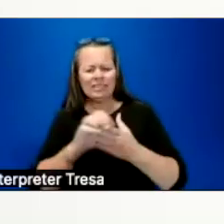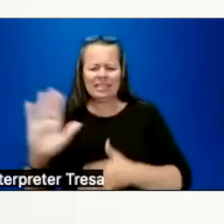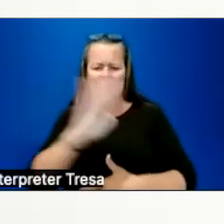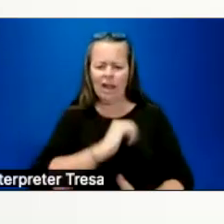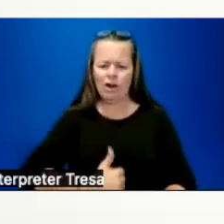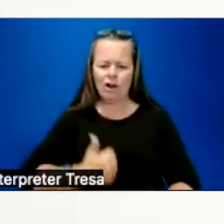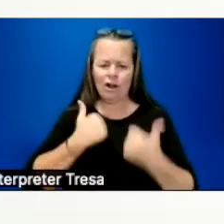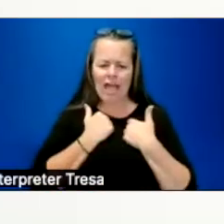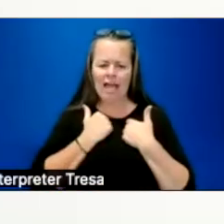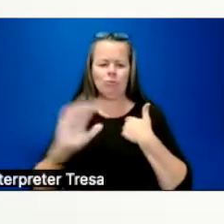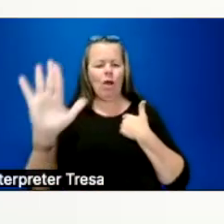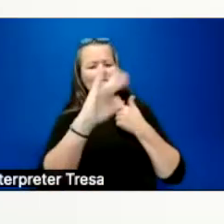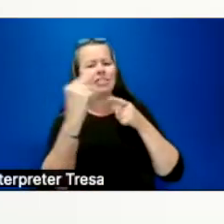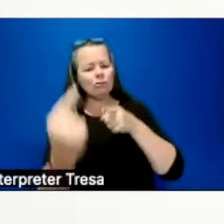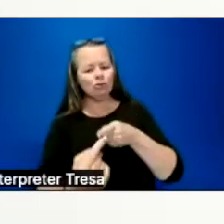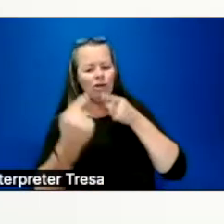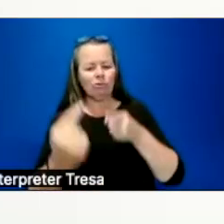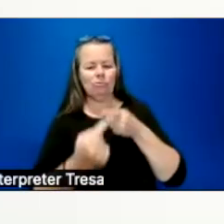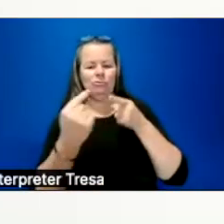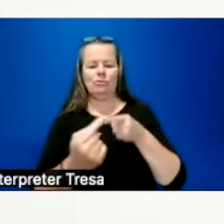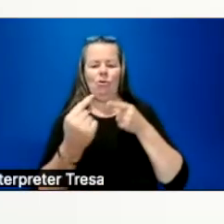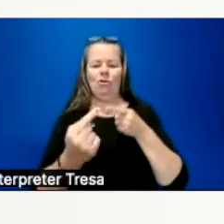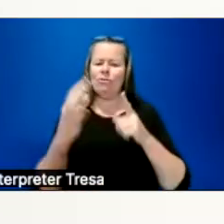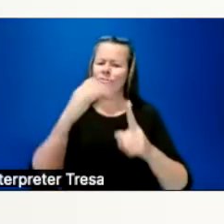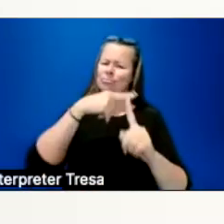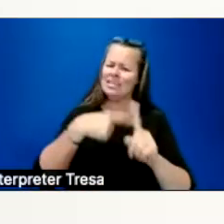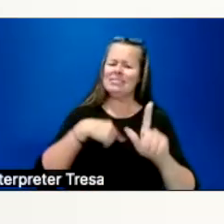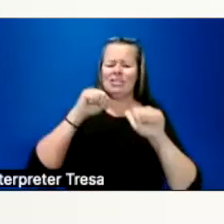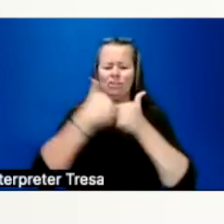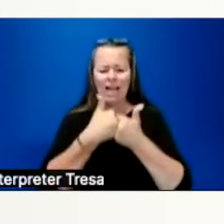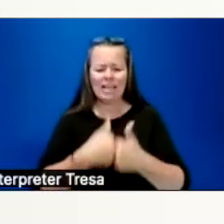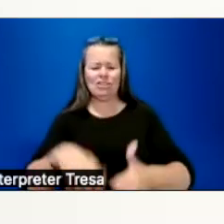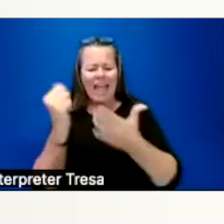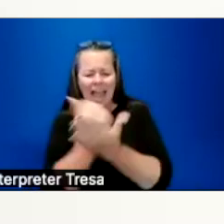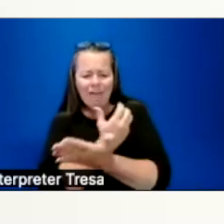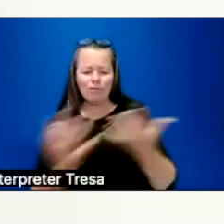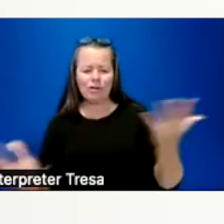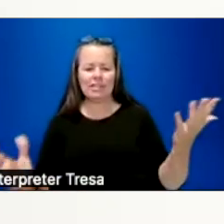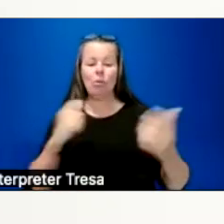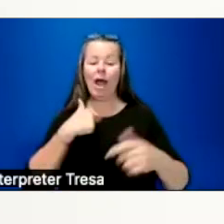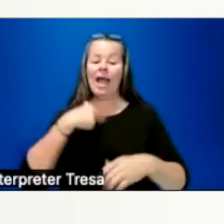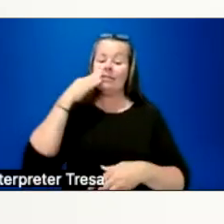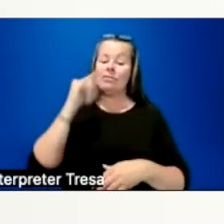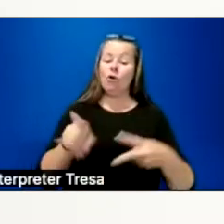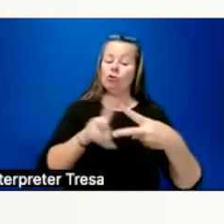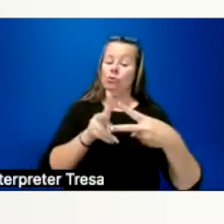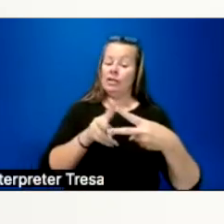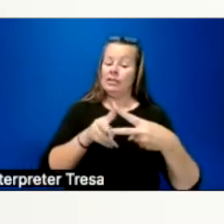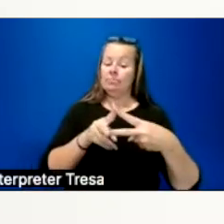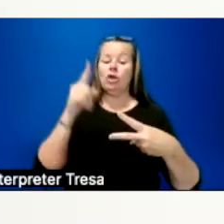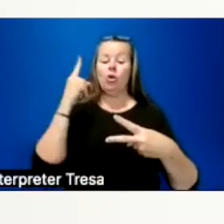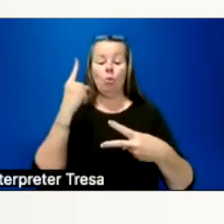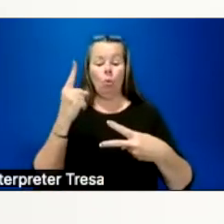everything. So I think there are two things, like one on the mental side, like the awareness, and then on the other side, it's like technology